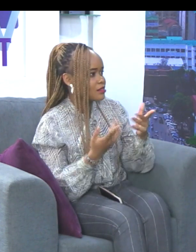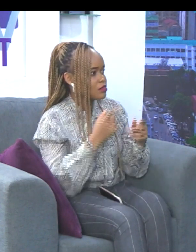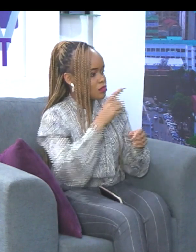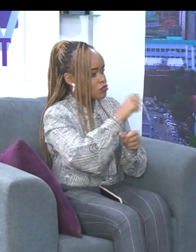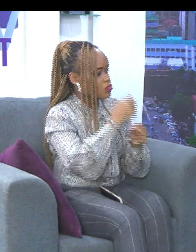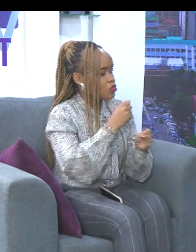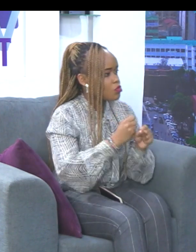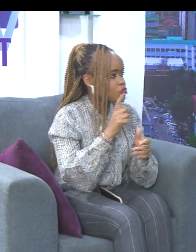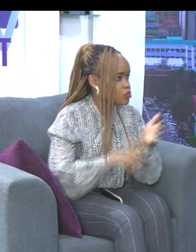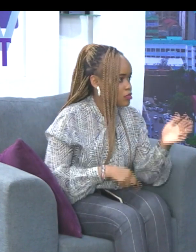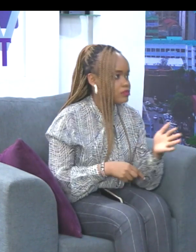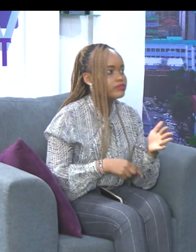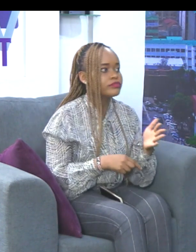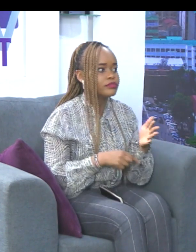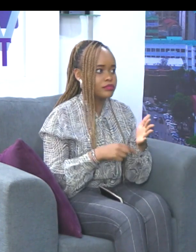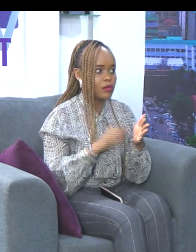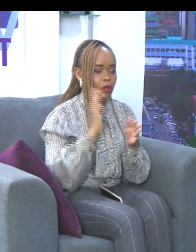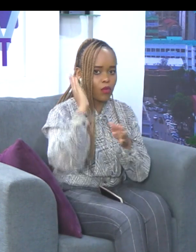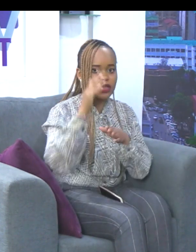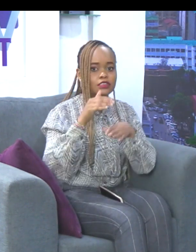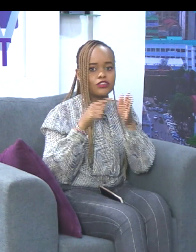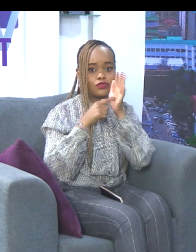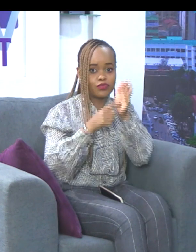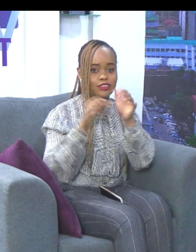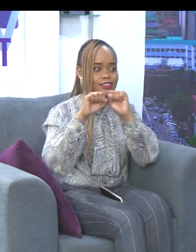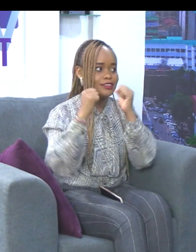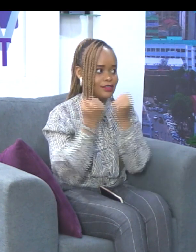You can learn more about fashion and everything.